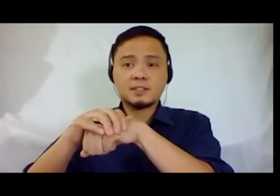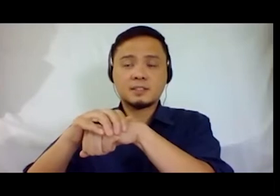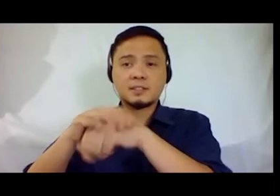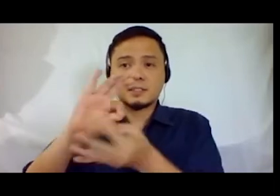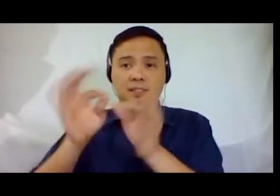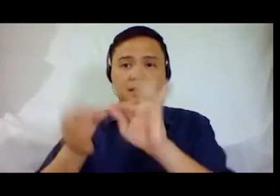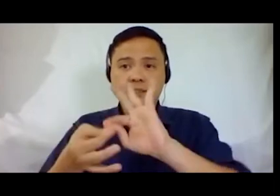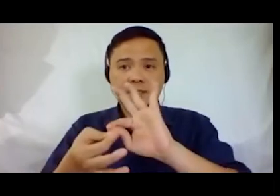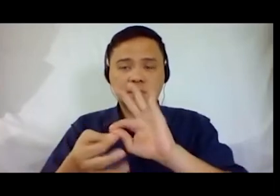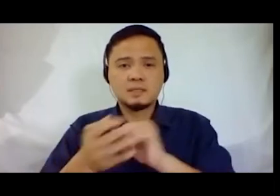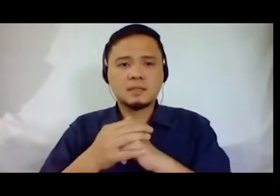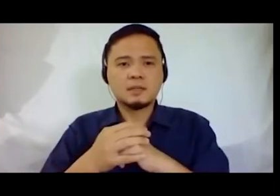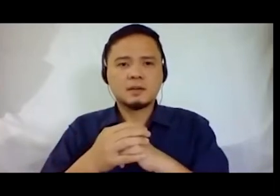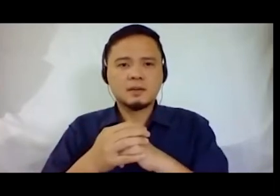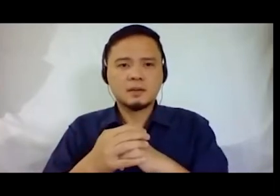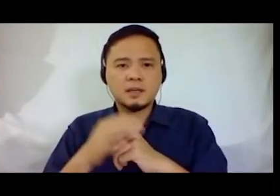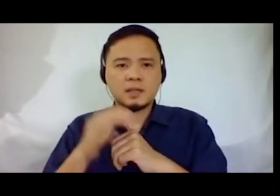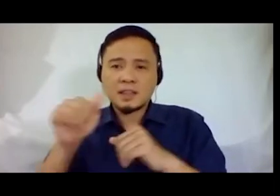instead of using the parenthesis,